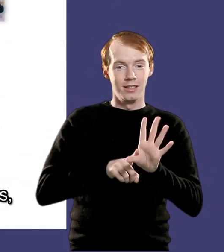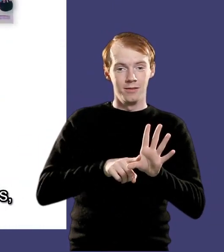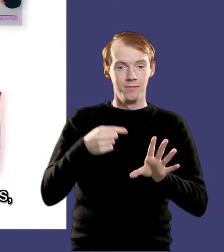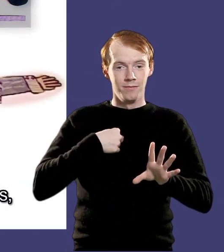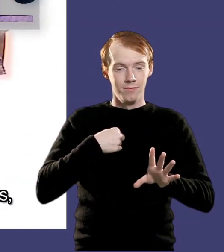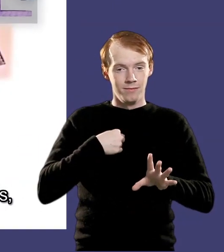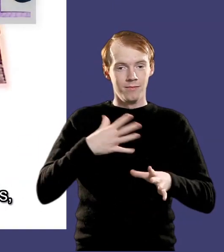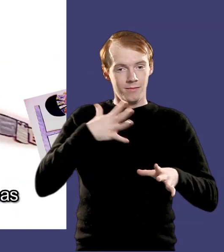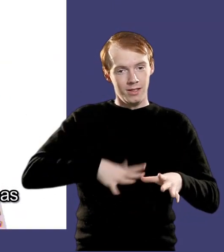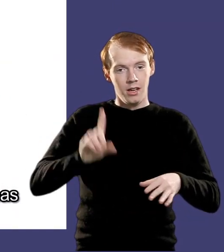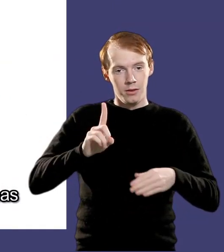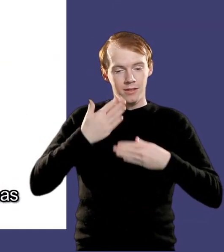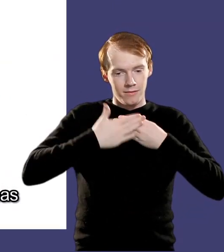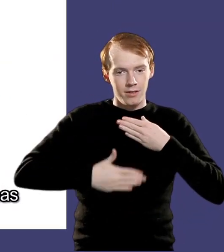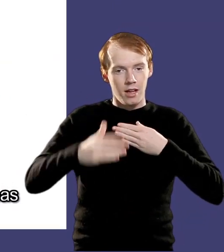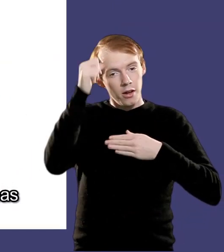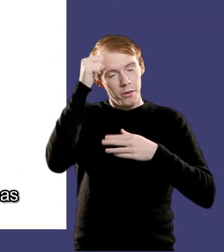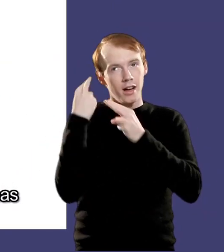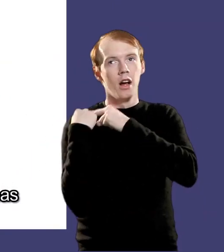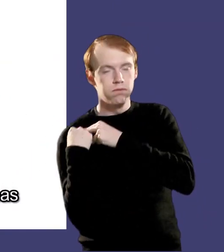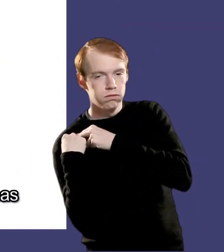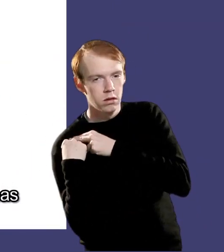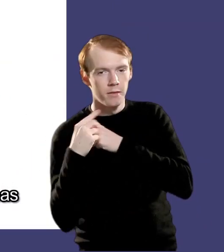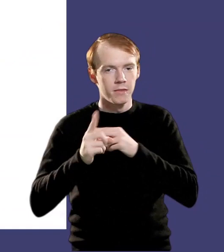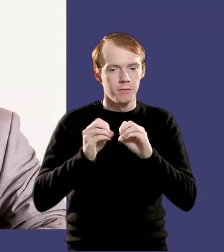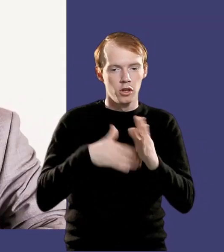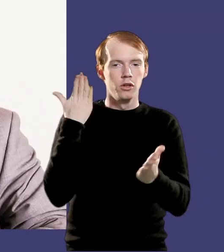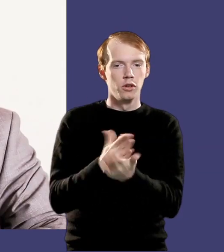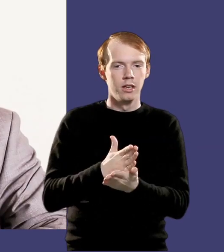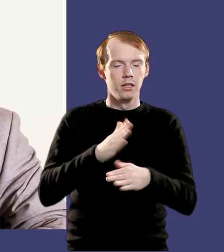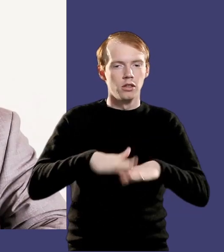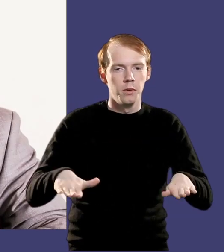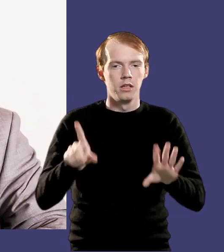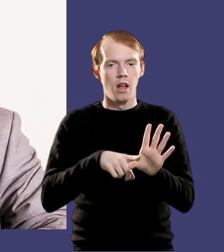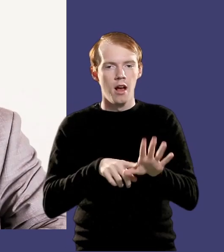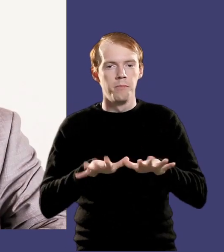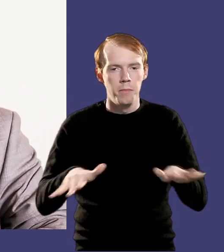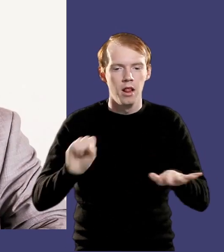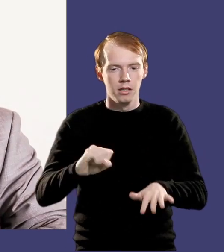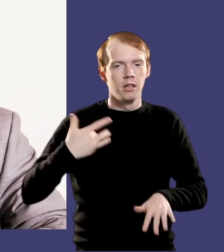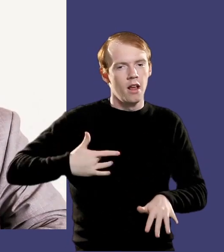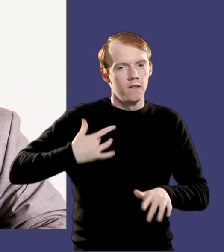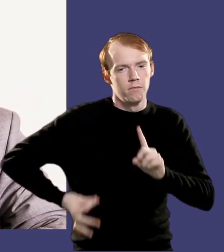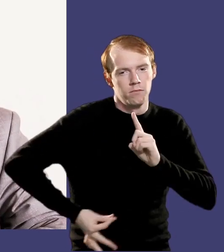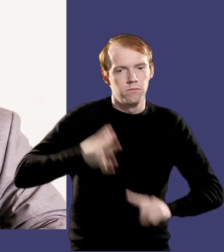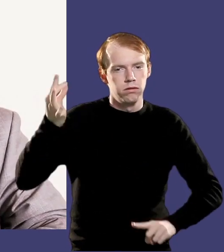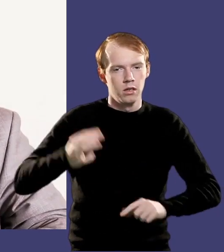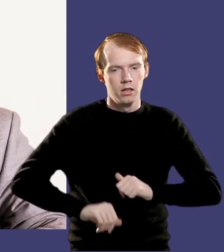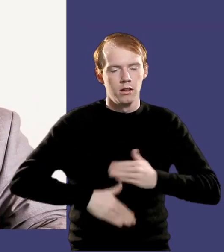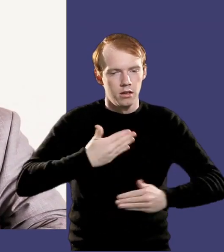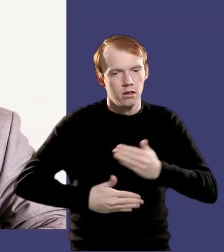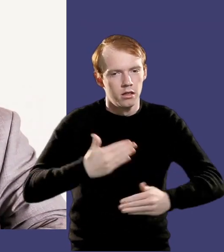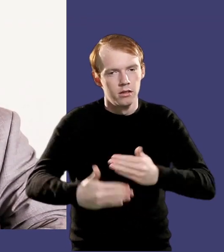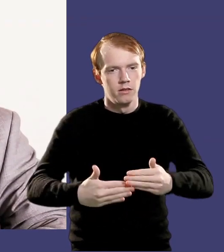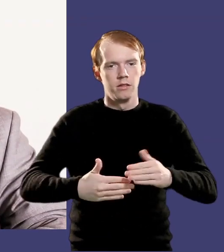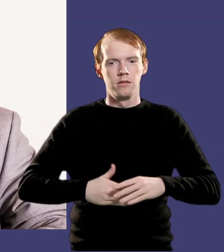why over the next 4 years, I will continue to work in all of those areas and I'll give it every ounce of my energy to make sure that we improve lives of